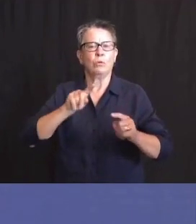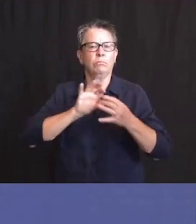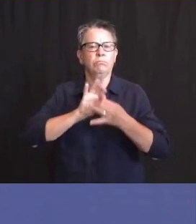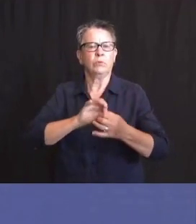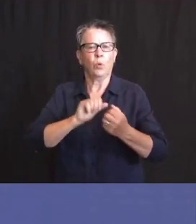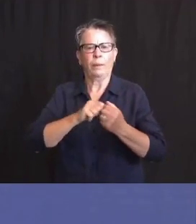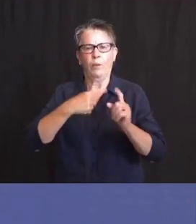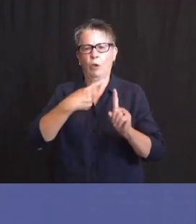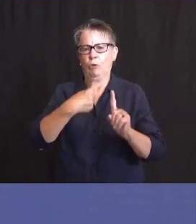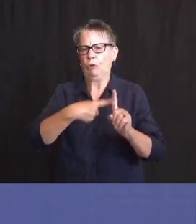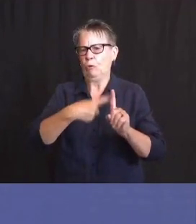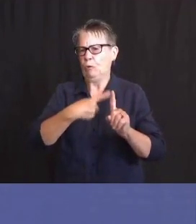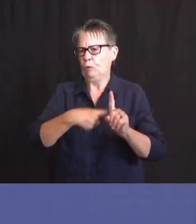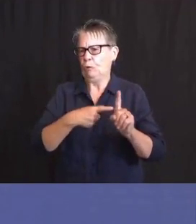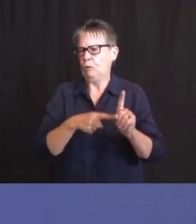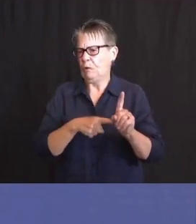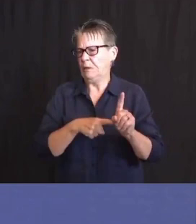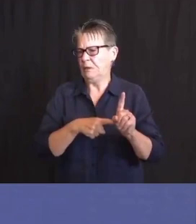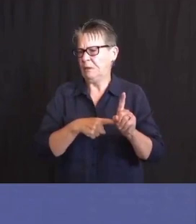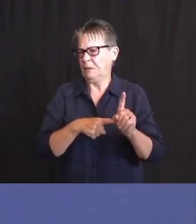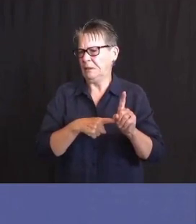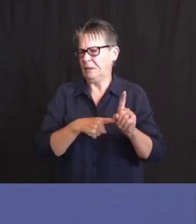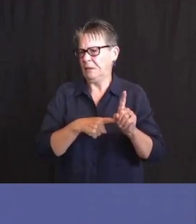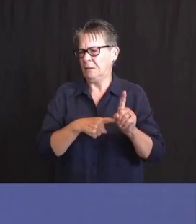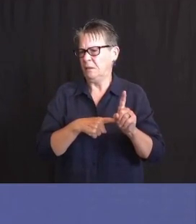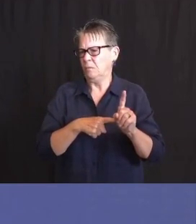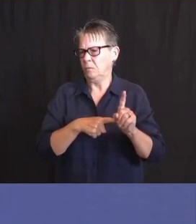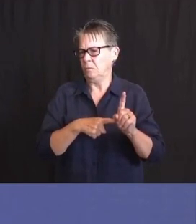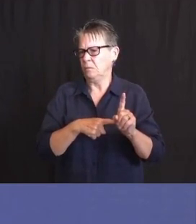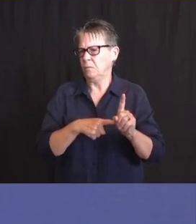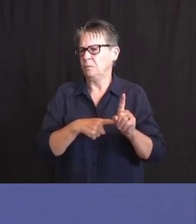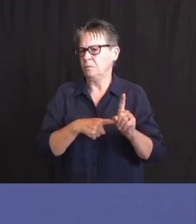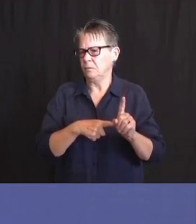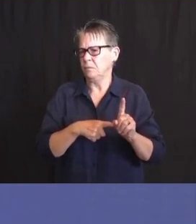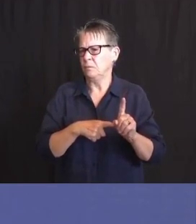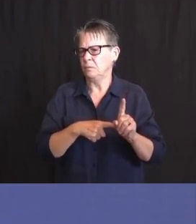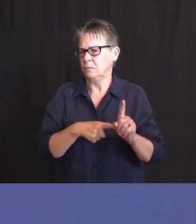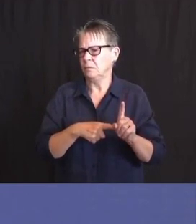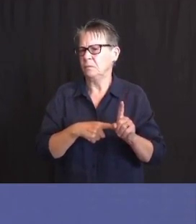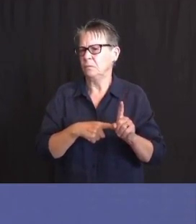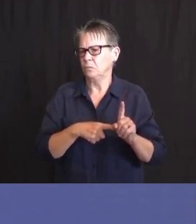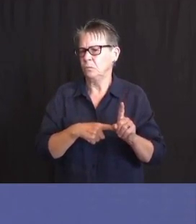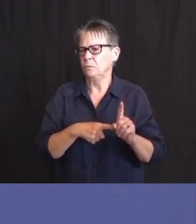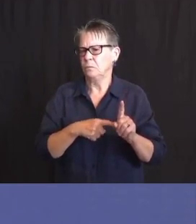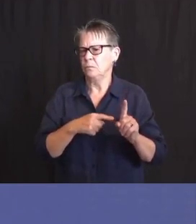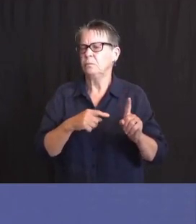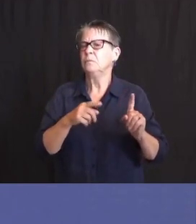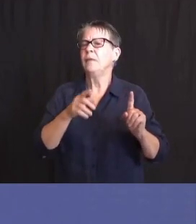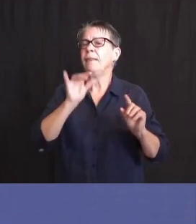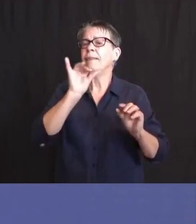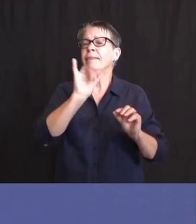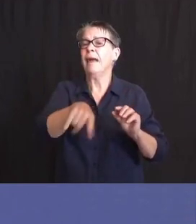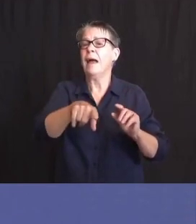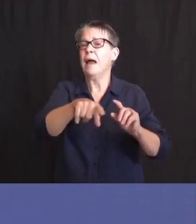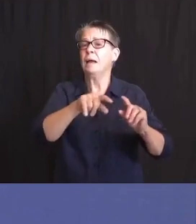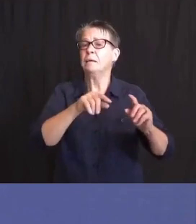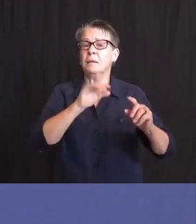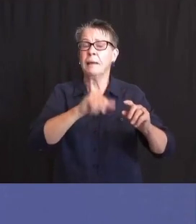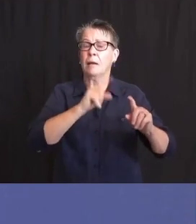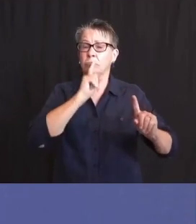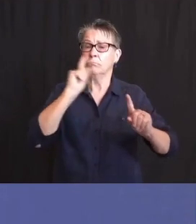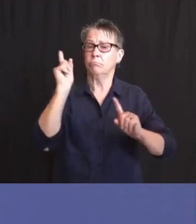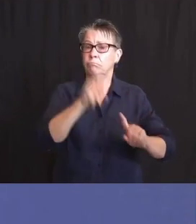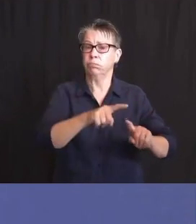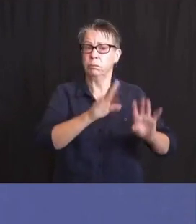the rental and mortgage holidays and windows that we've created. In other words, if you're a landlord with a mortgage over